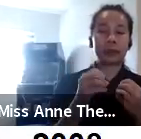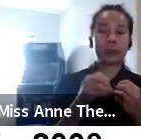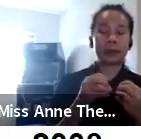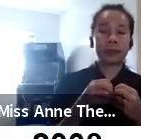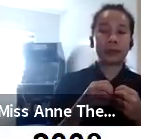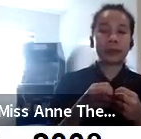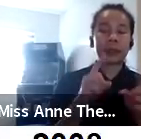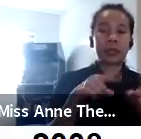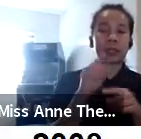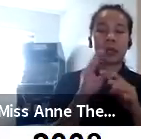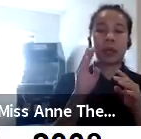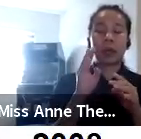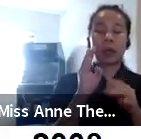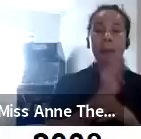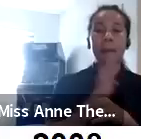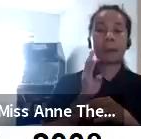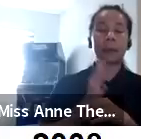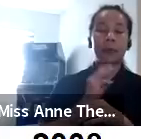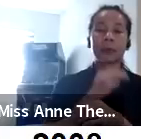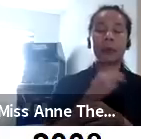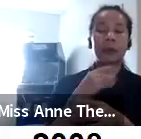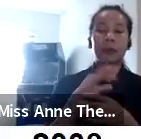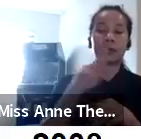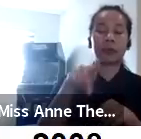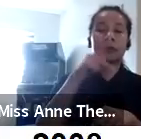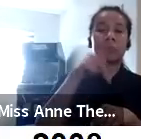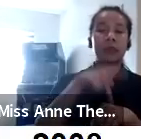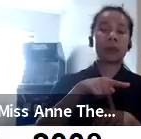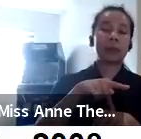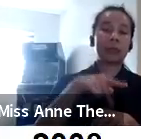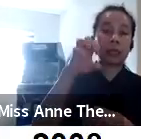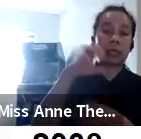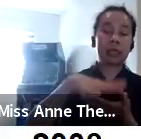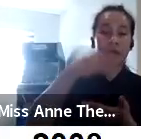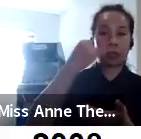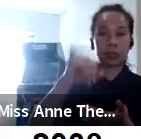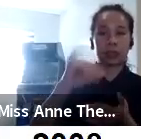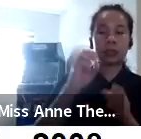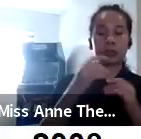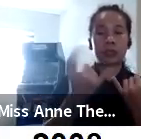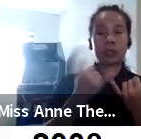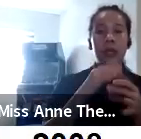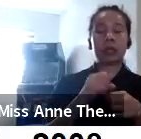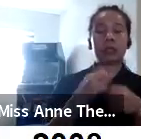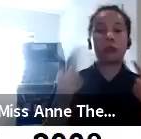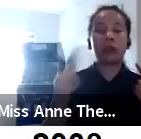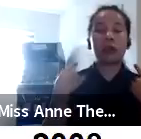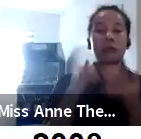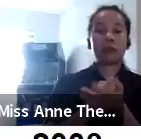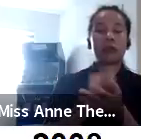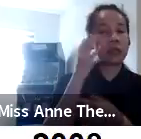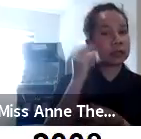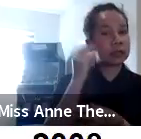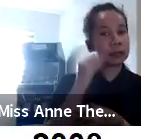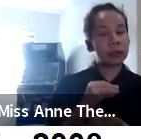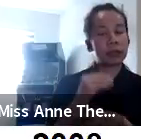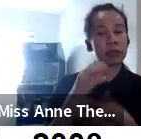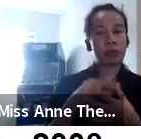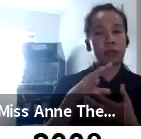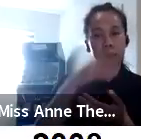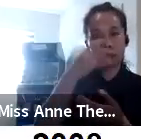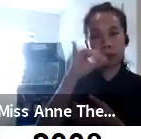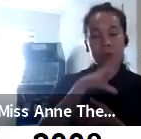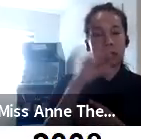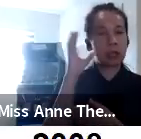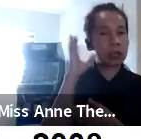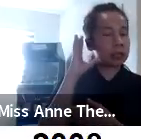board member of the Philippine E-Learning Society, I get to have that experience of learning and hearing